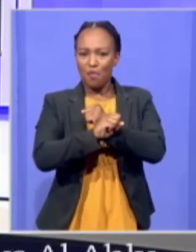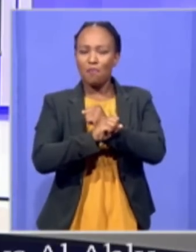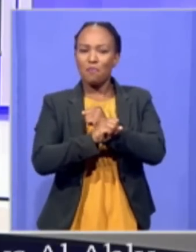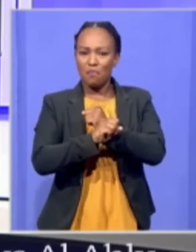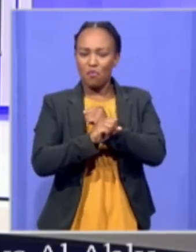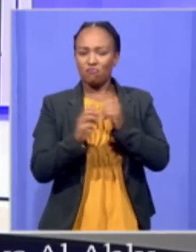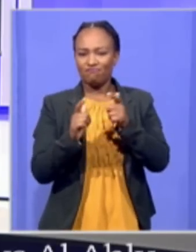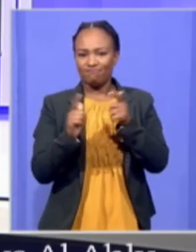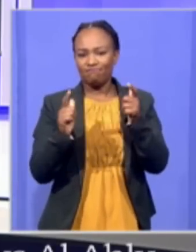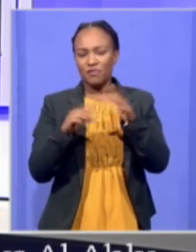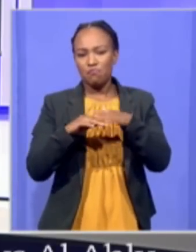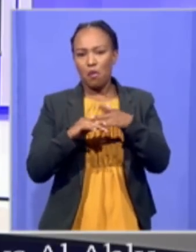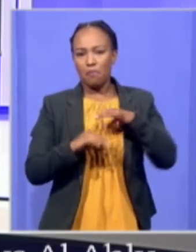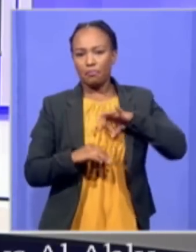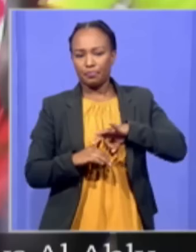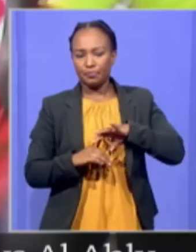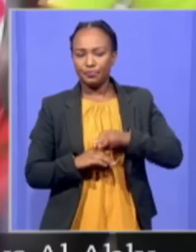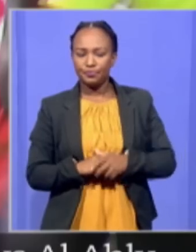bona.